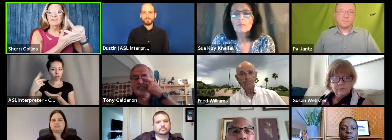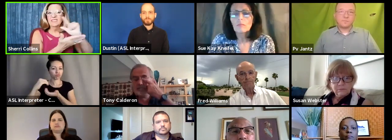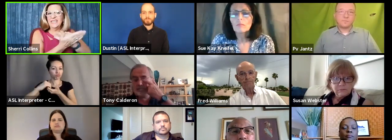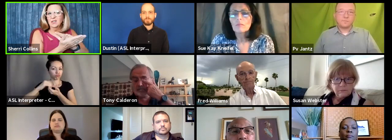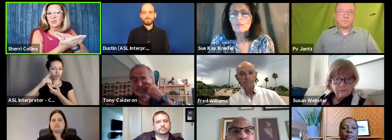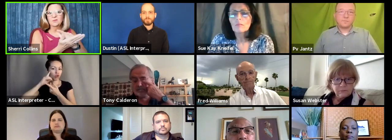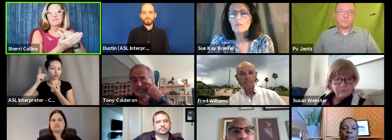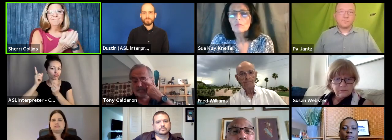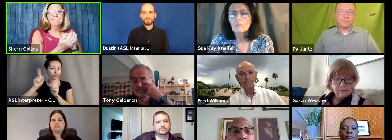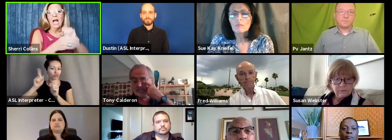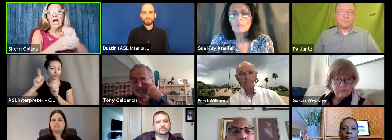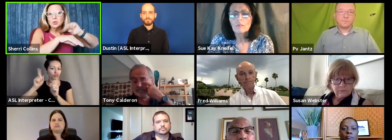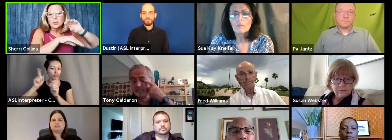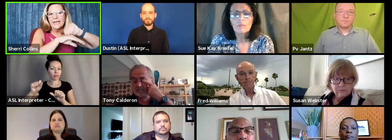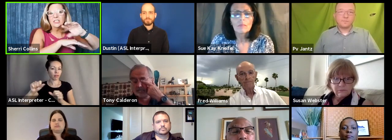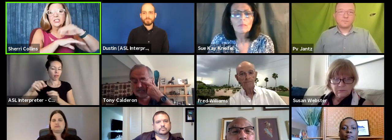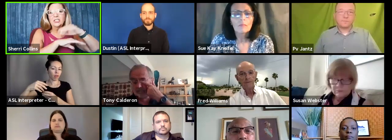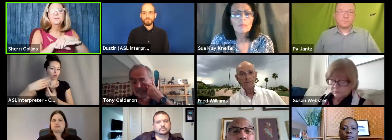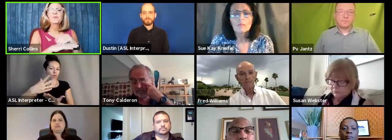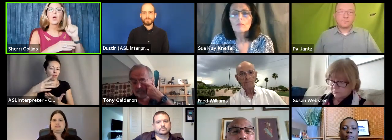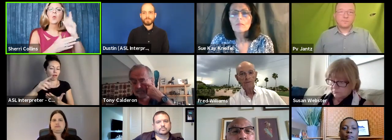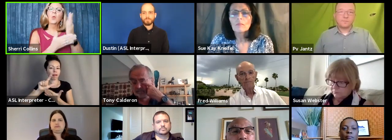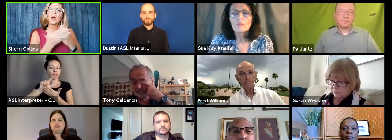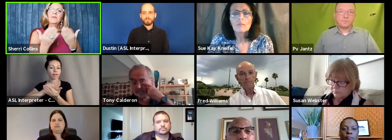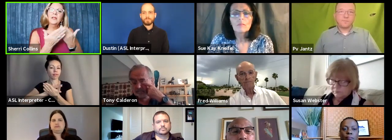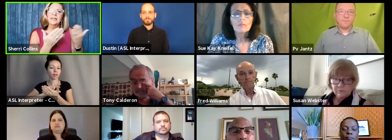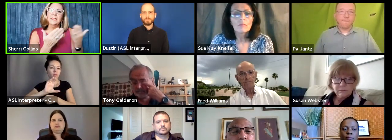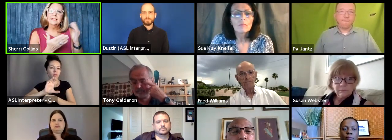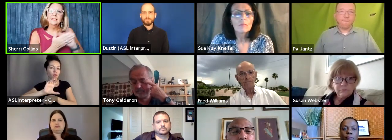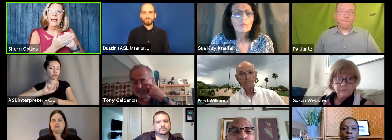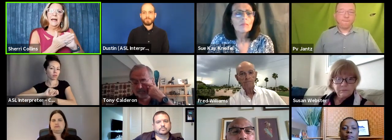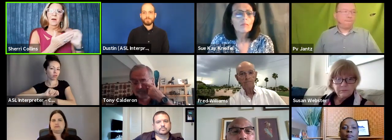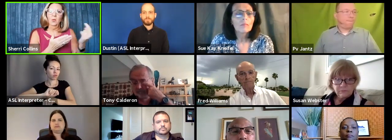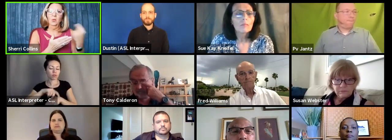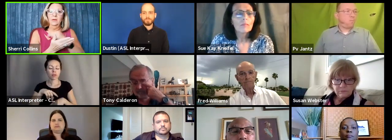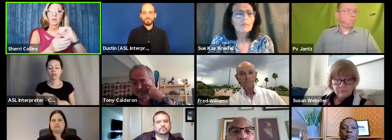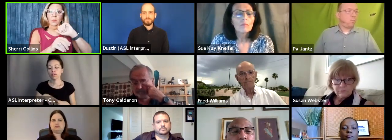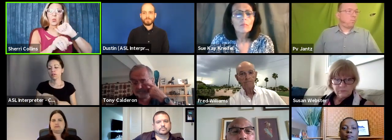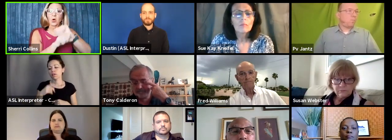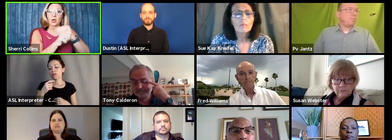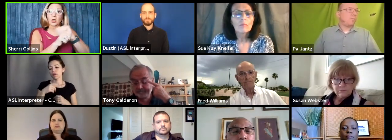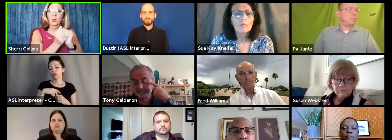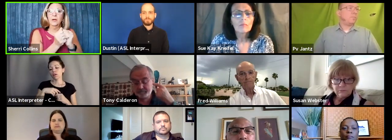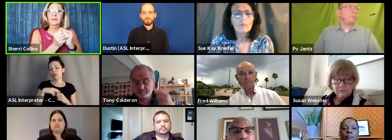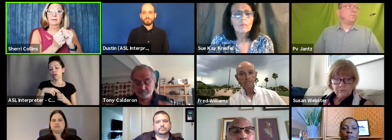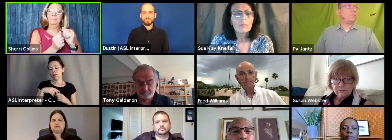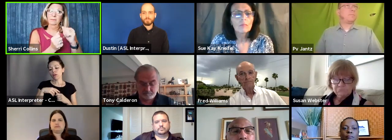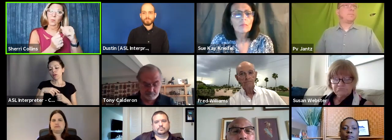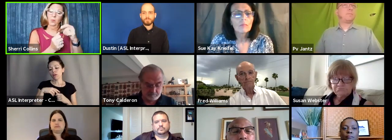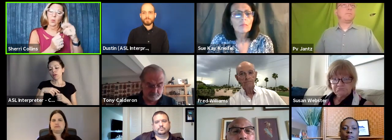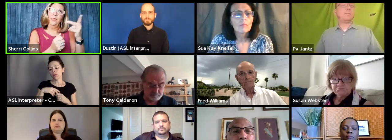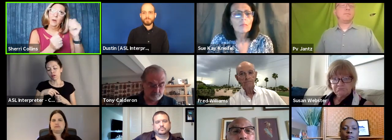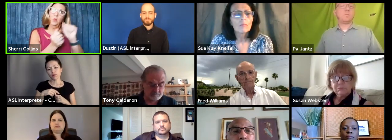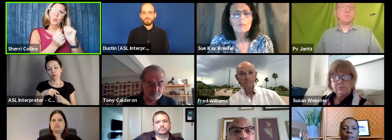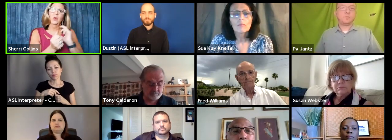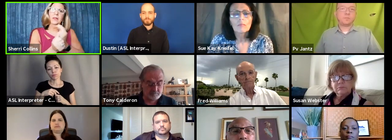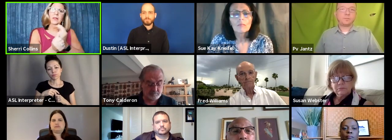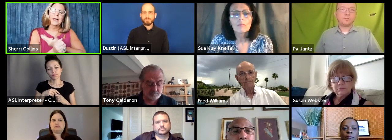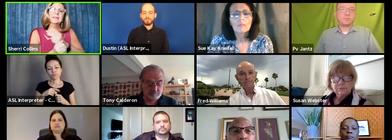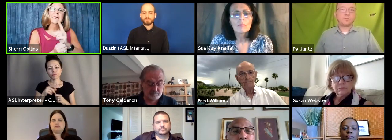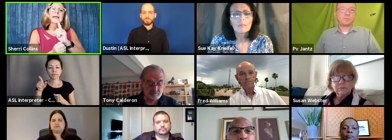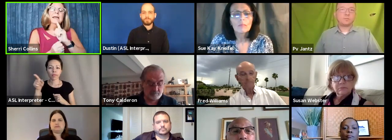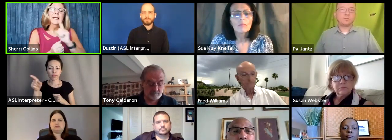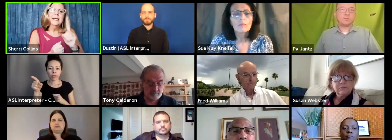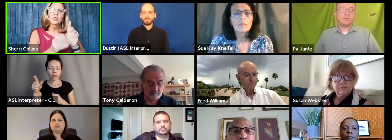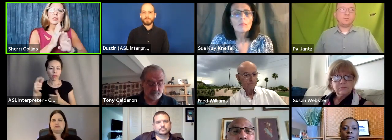provide legal consultation. And one of the things that we work with, they work with